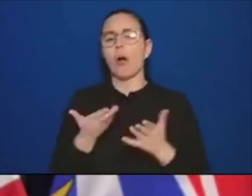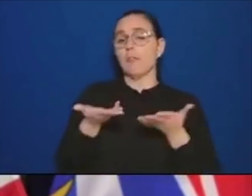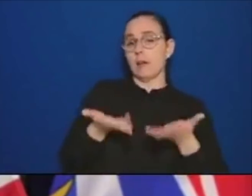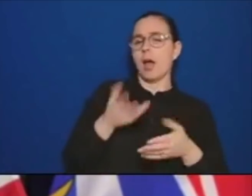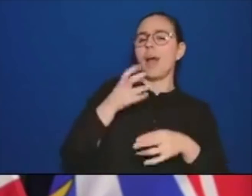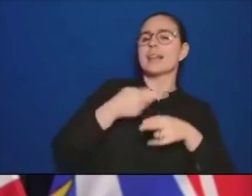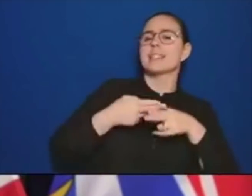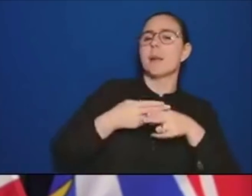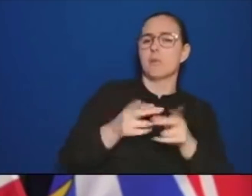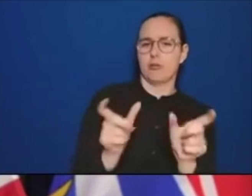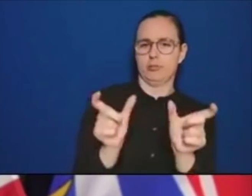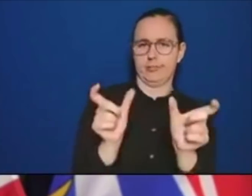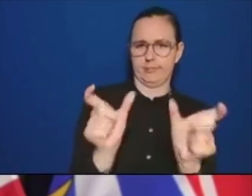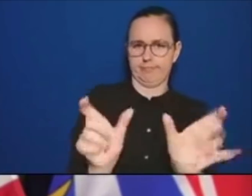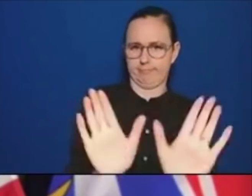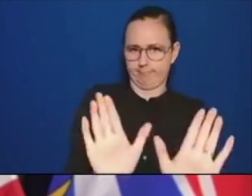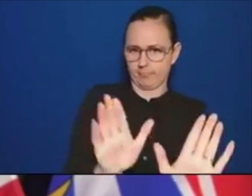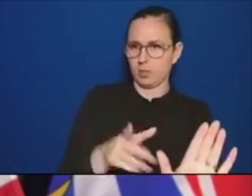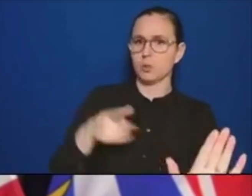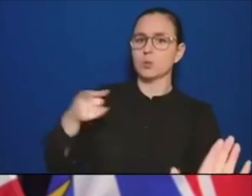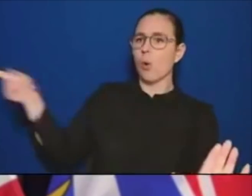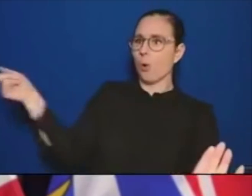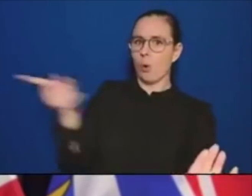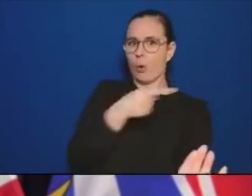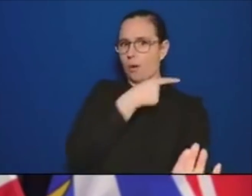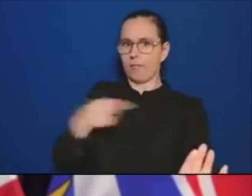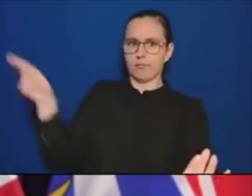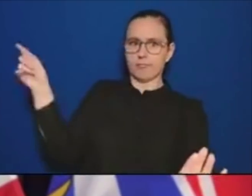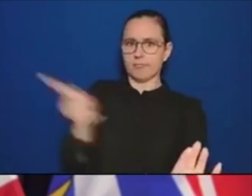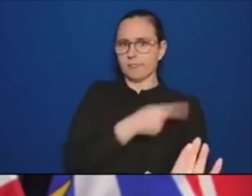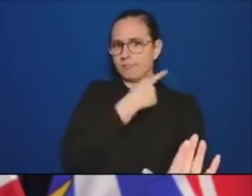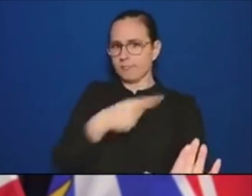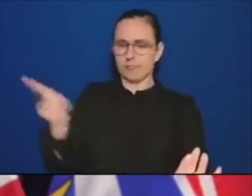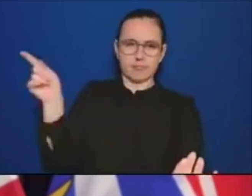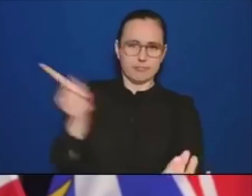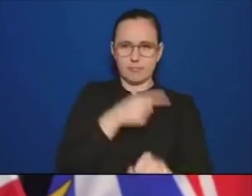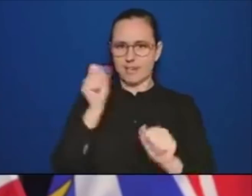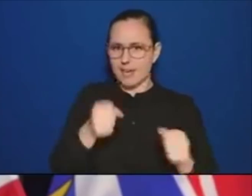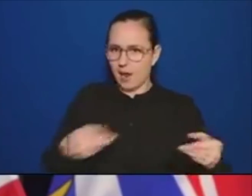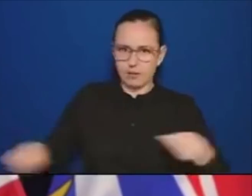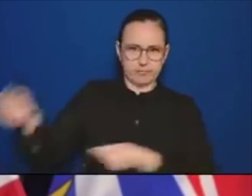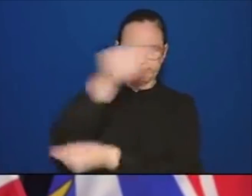services moving out of the Lower Mainland to communities around BC. I understand that these